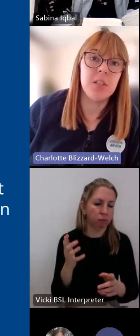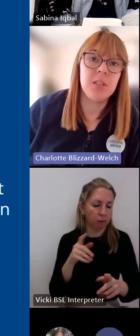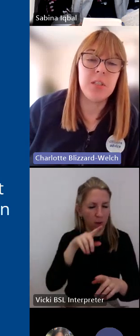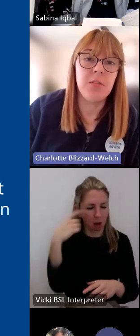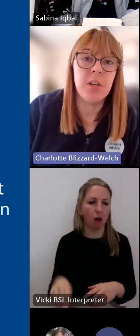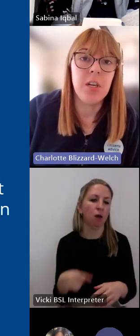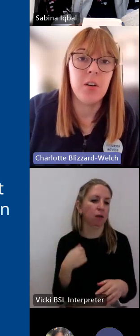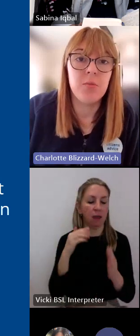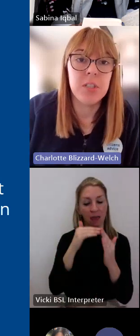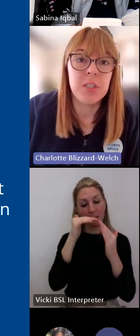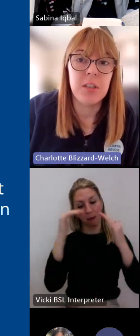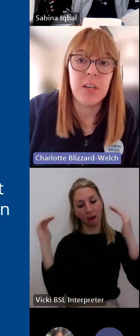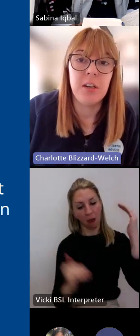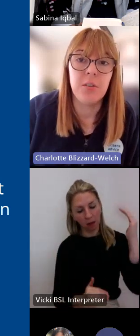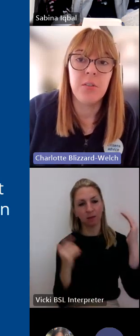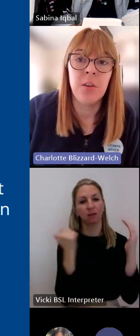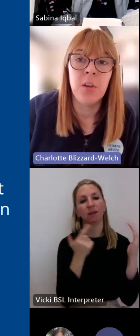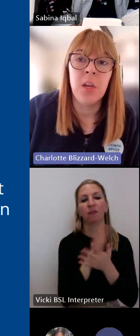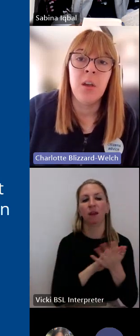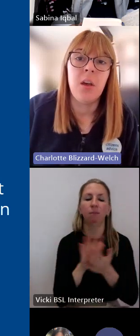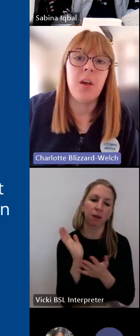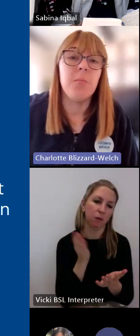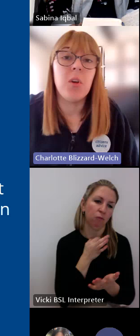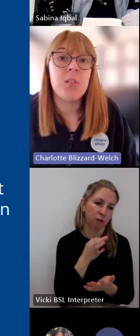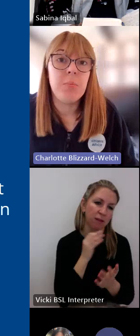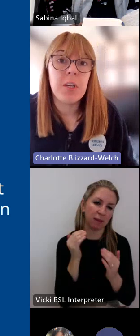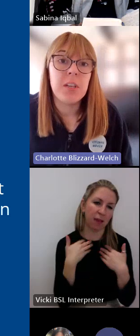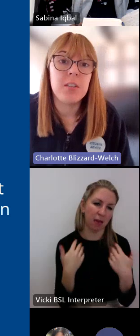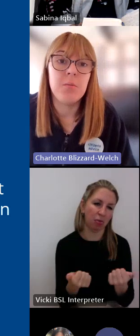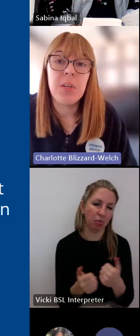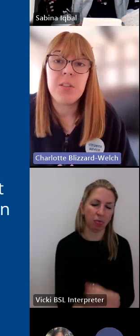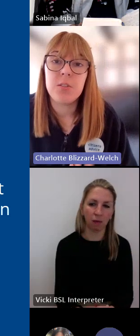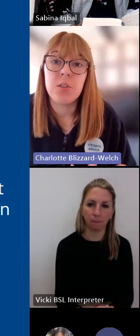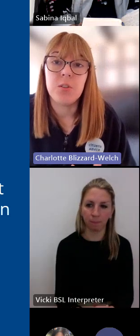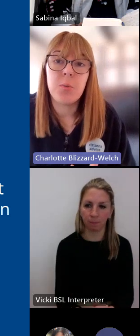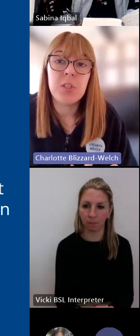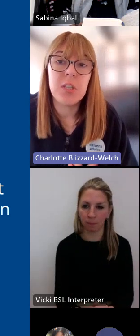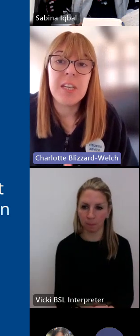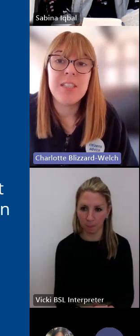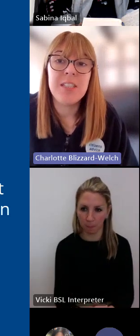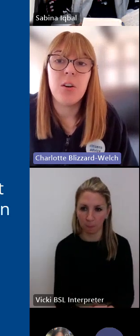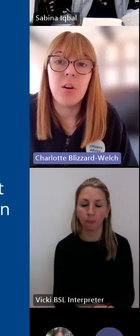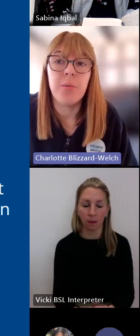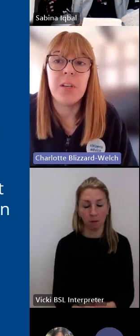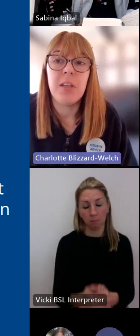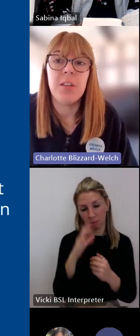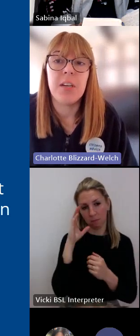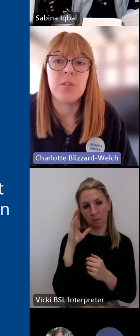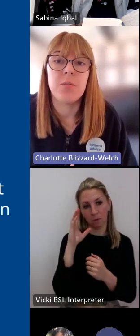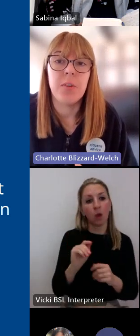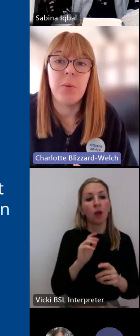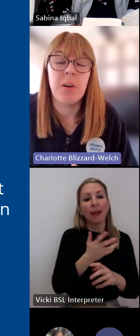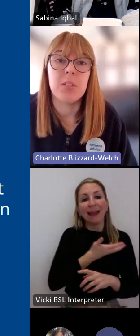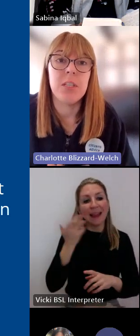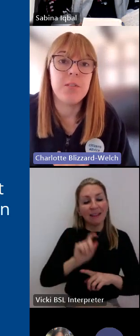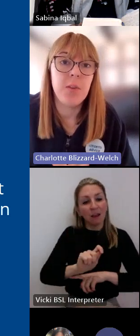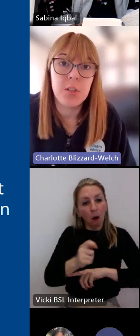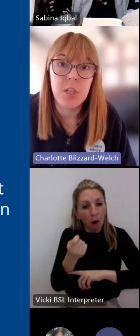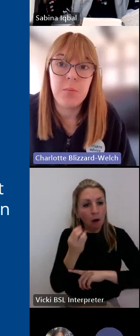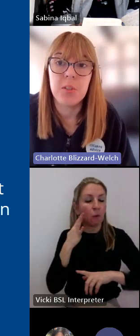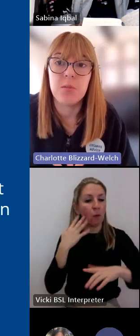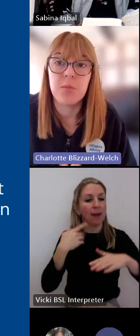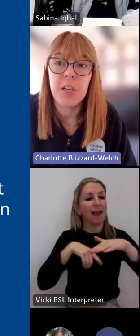17 degrees, they really are risking their health. Debunking some myths. So switching the heating off when leaving the house for a few hours.